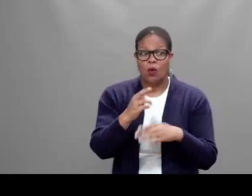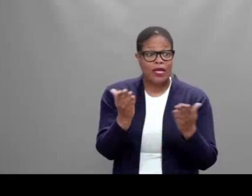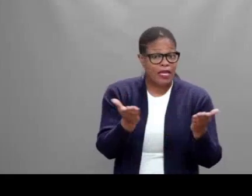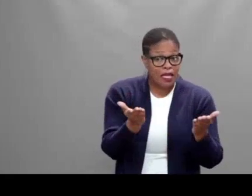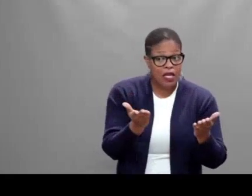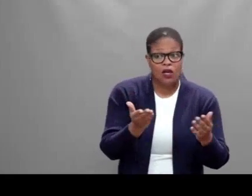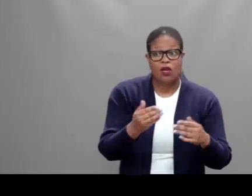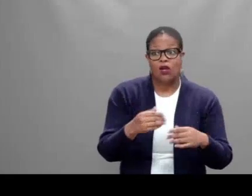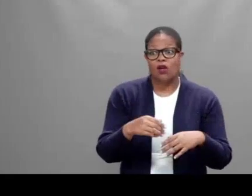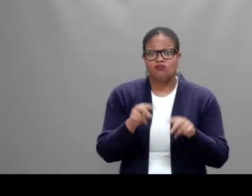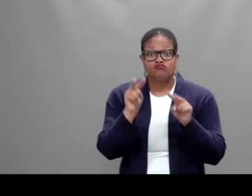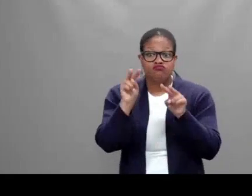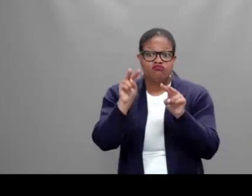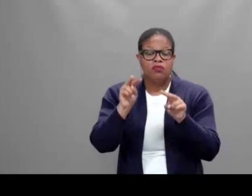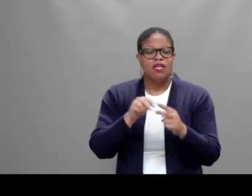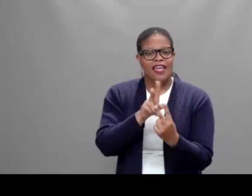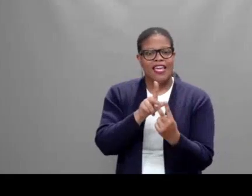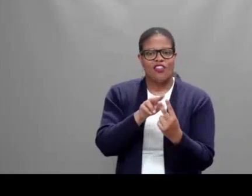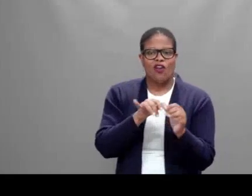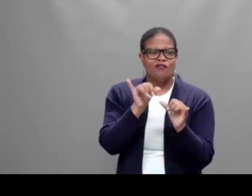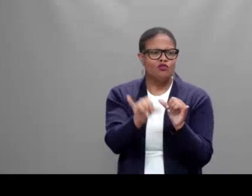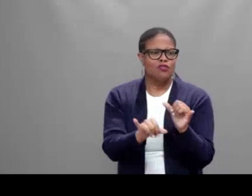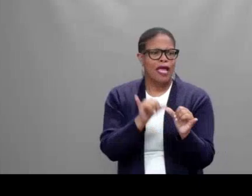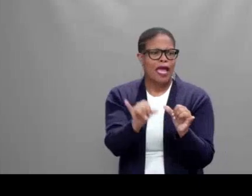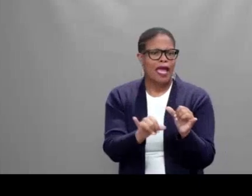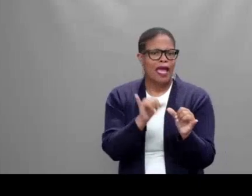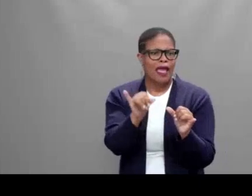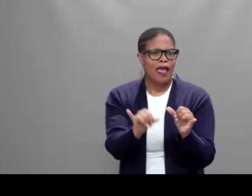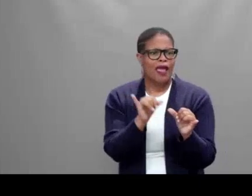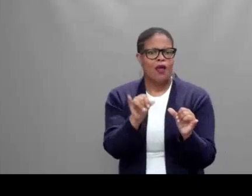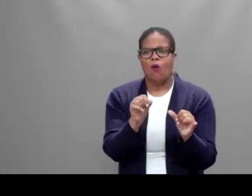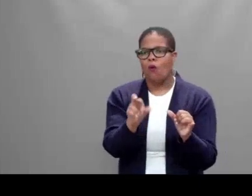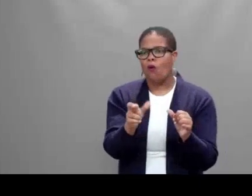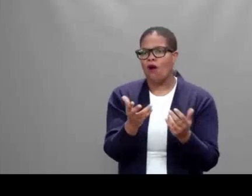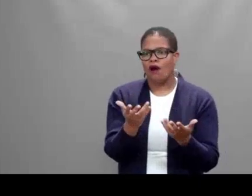here, then they either have to stick around or,